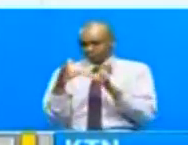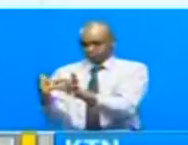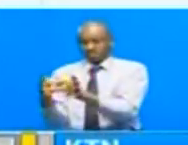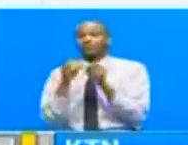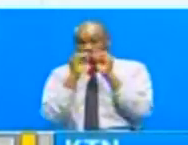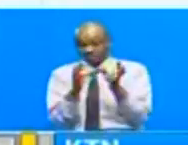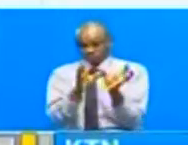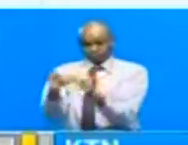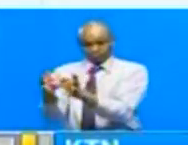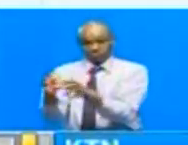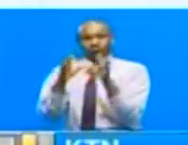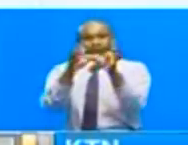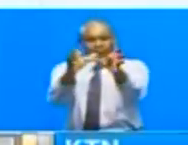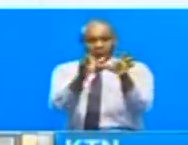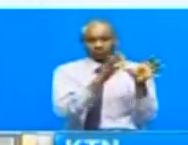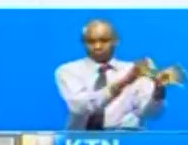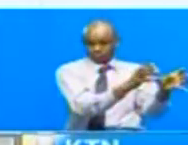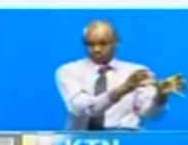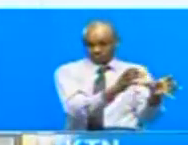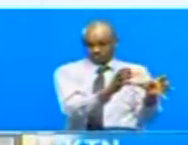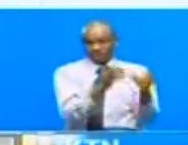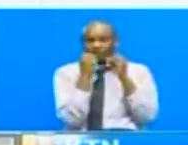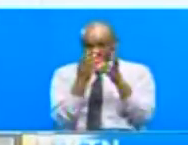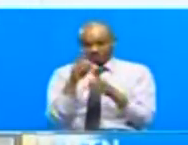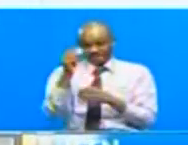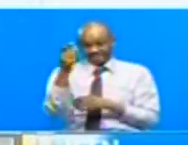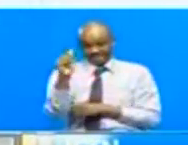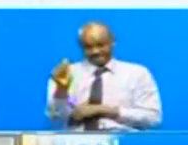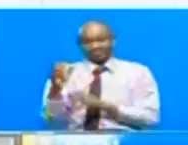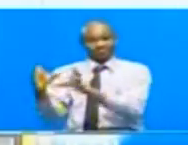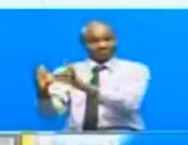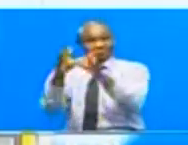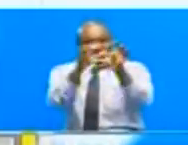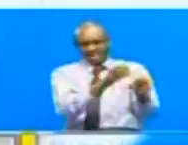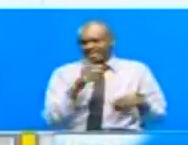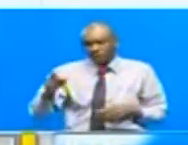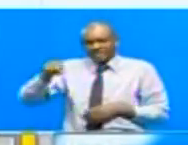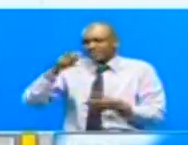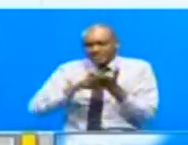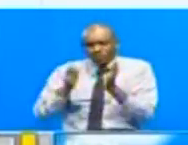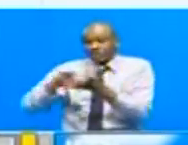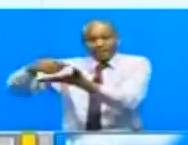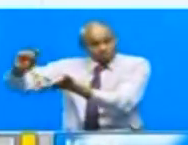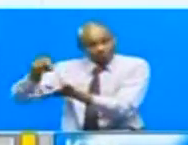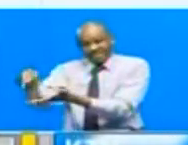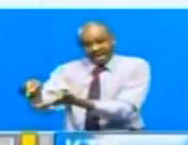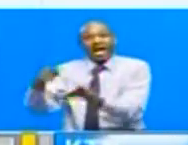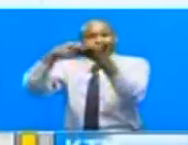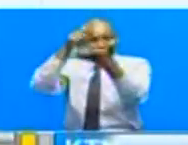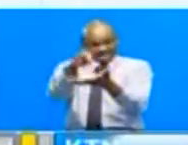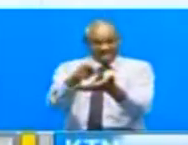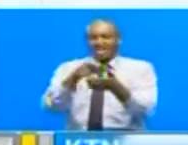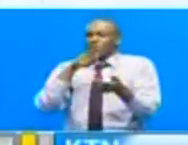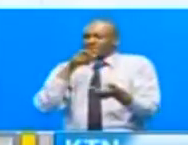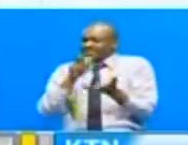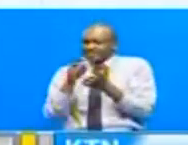data that have been segregated in different areas ideally. So there was that element of ideally approvals. Now, what might